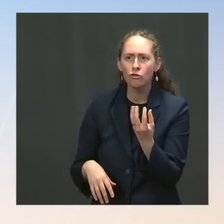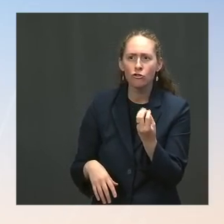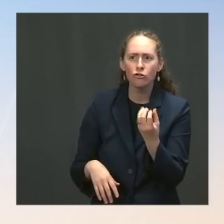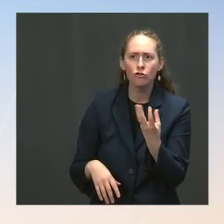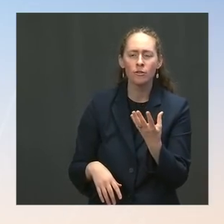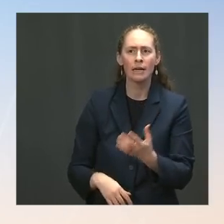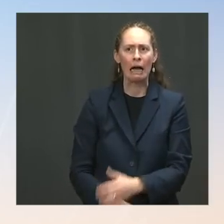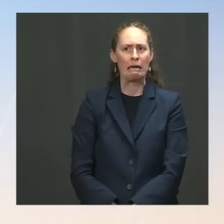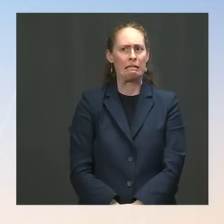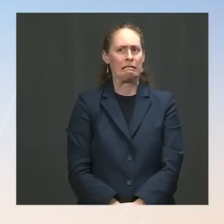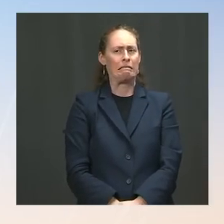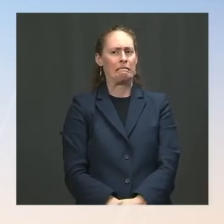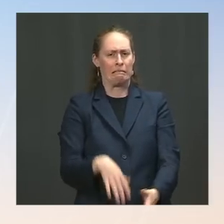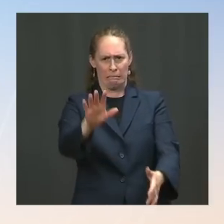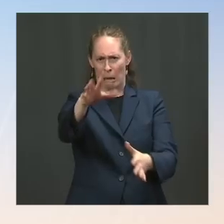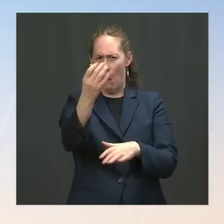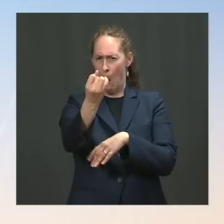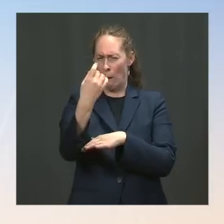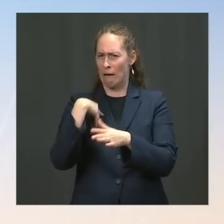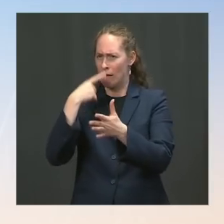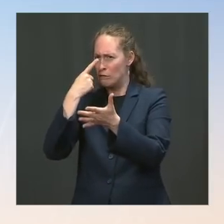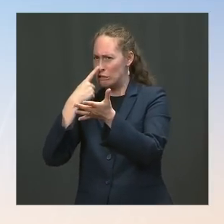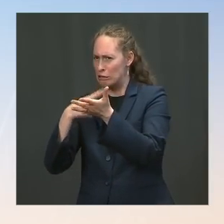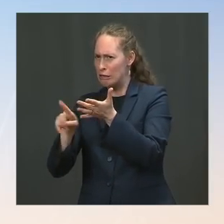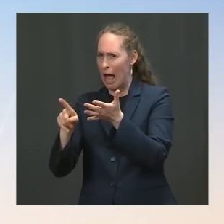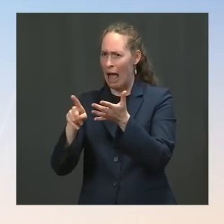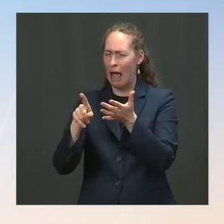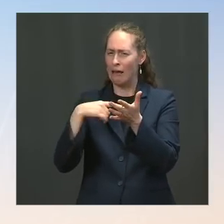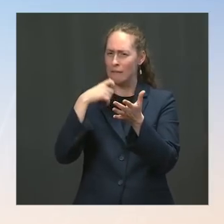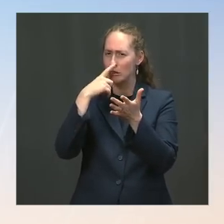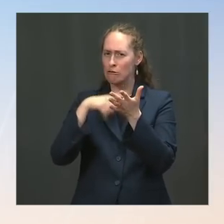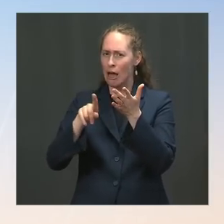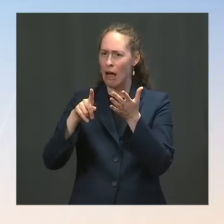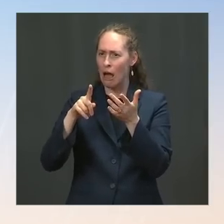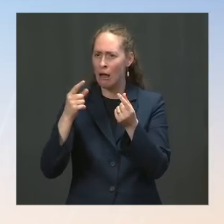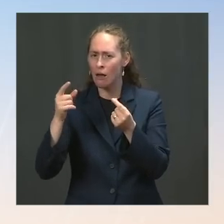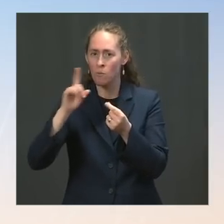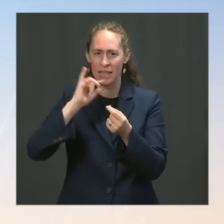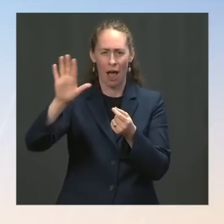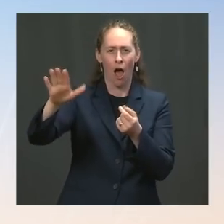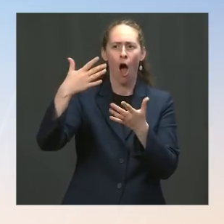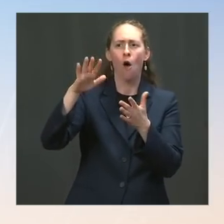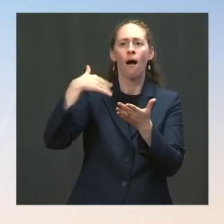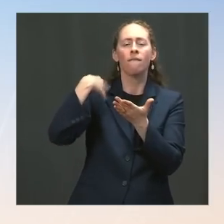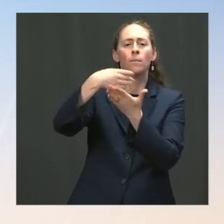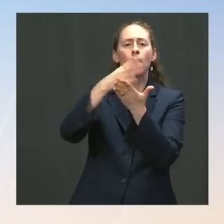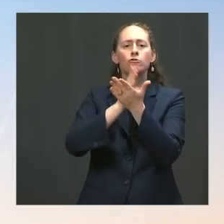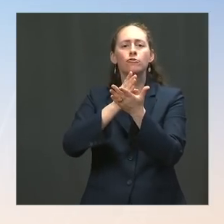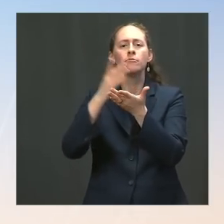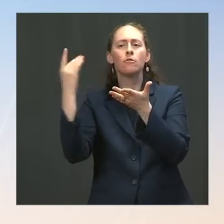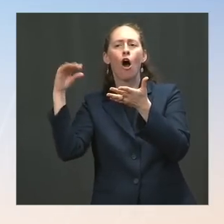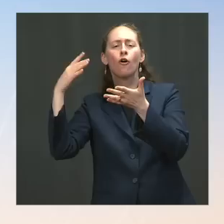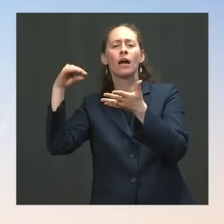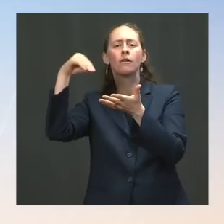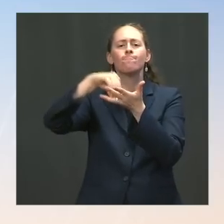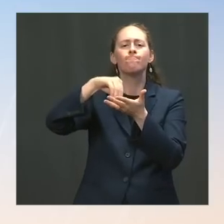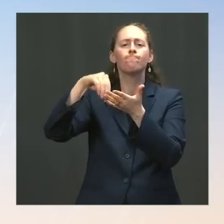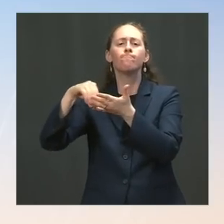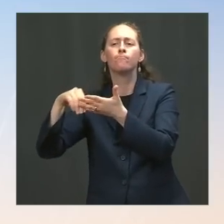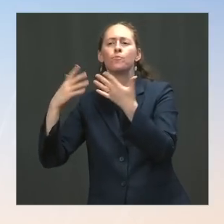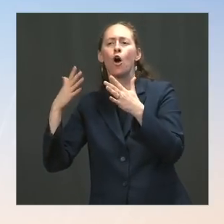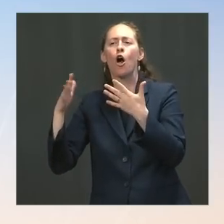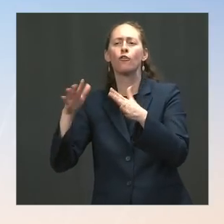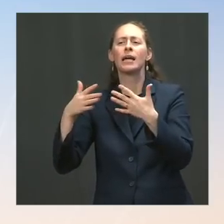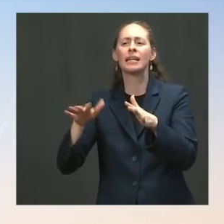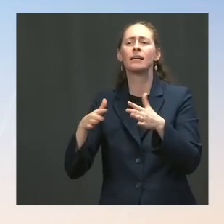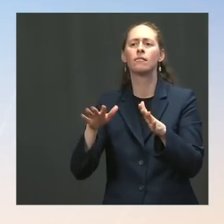So, you know, as people put out their budgets or spending, I'm sure it would be accounted for in terms of how we're planning for and protecting people from COVID. And